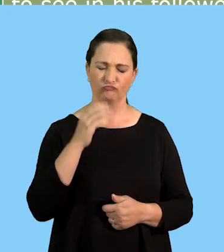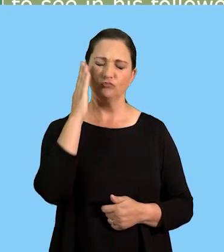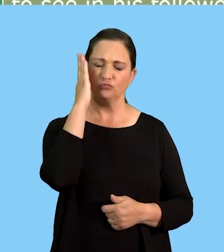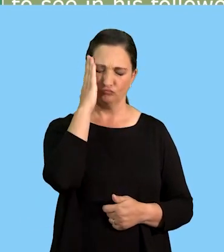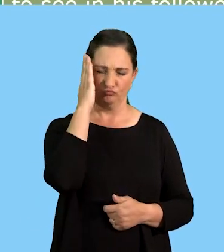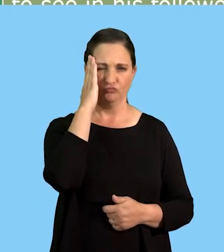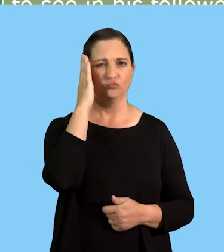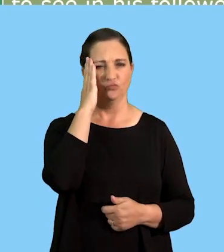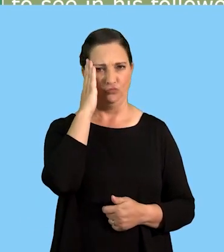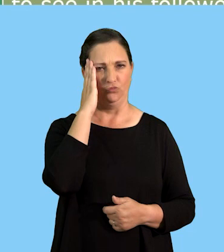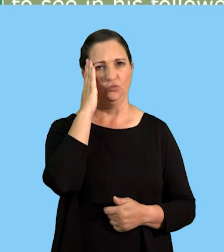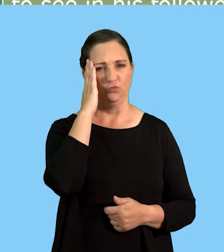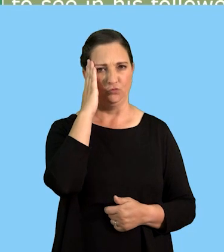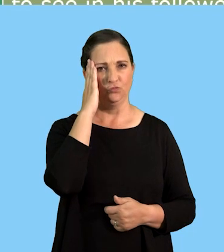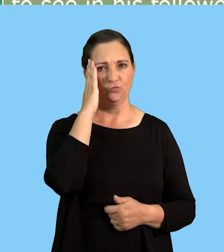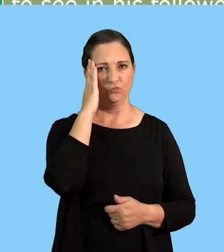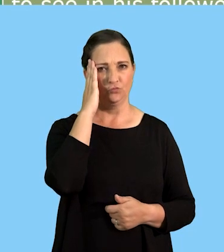there is